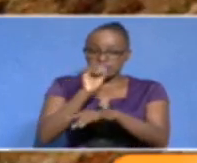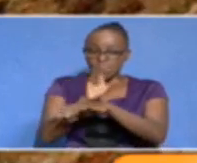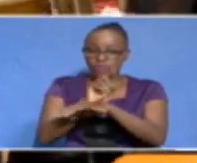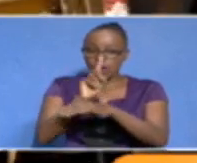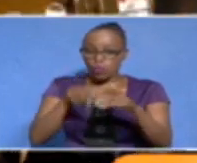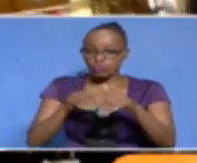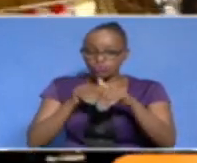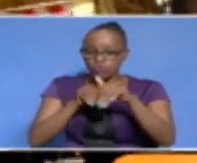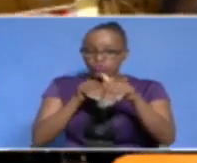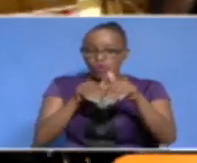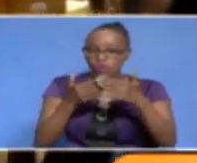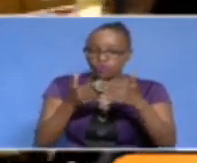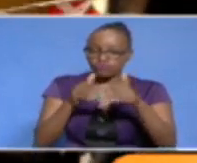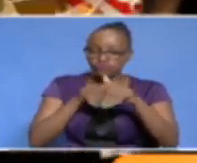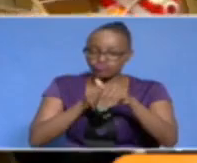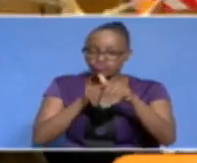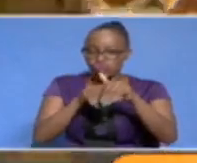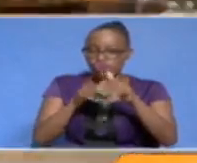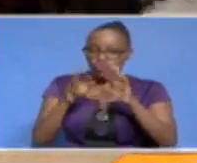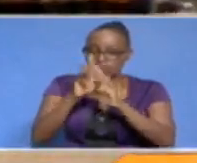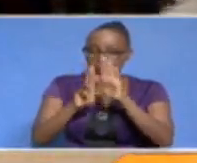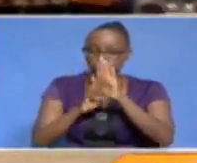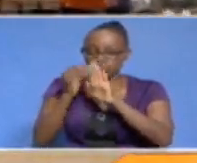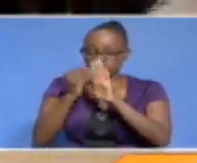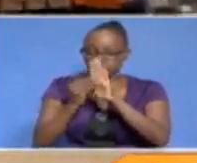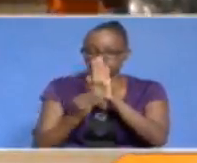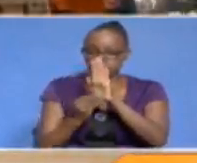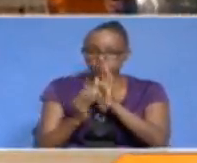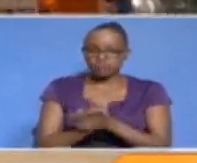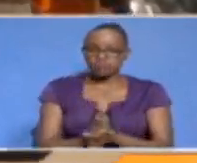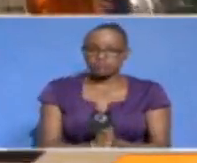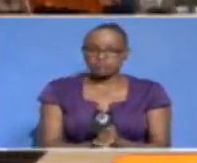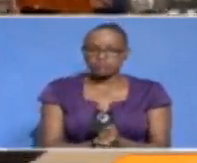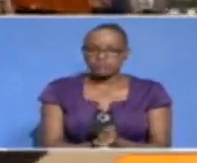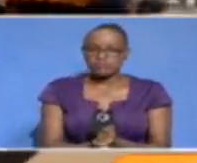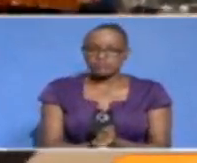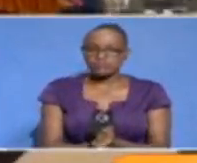to adhere to the required regulations. Elphas Lagat, Citizen TV, Nairobi.